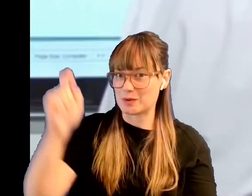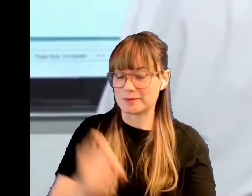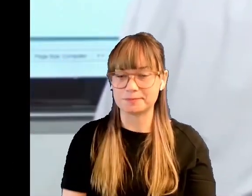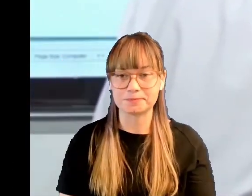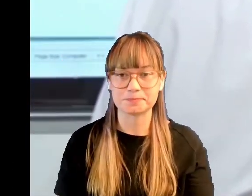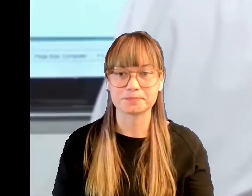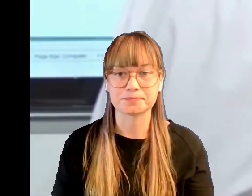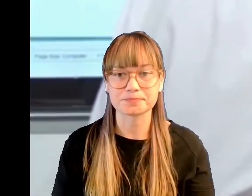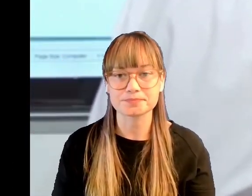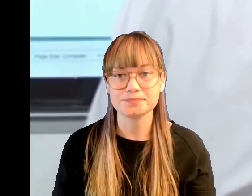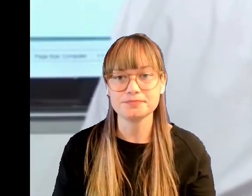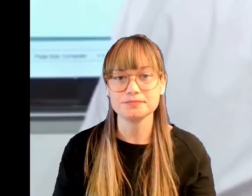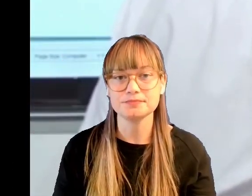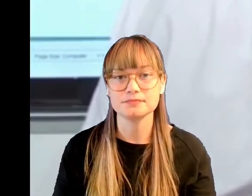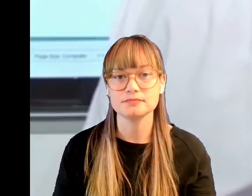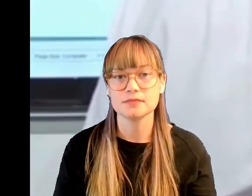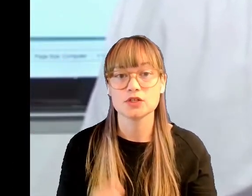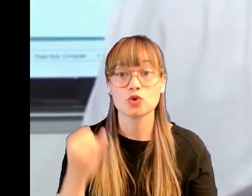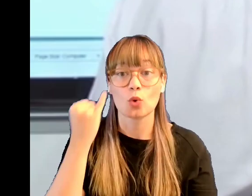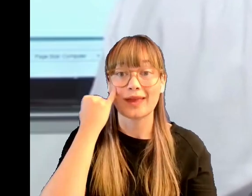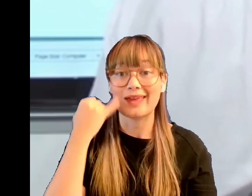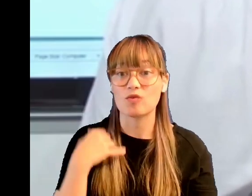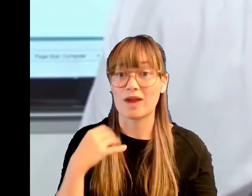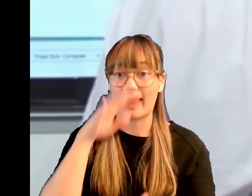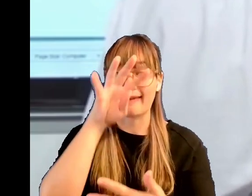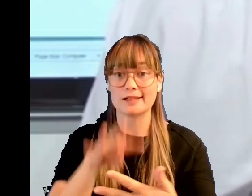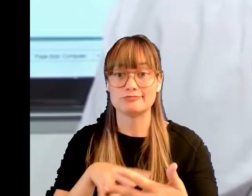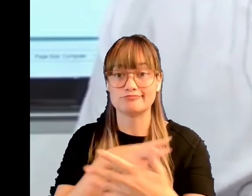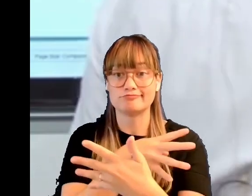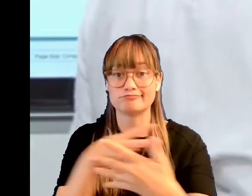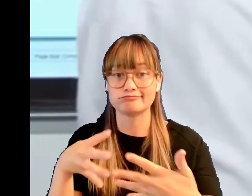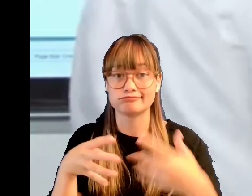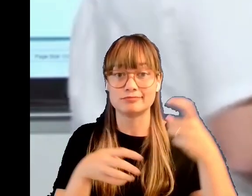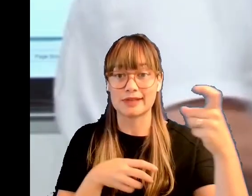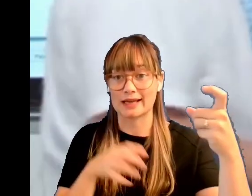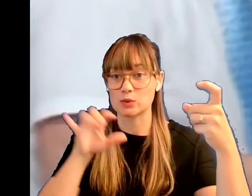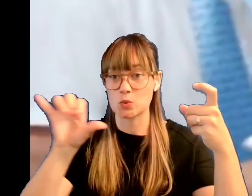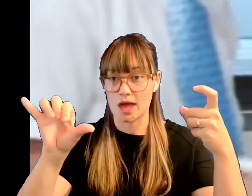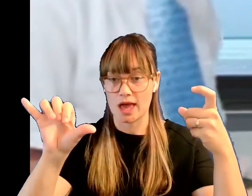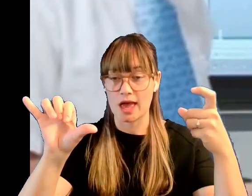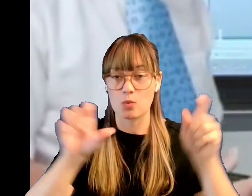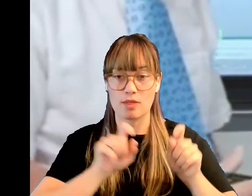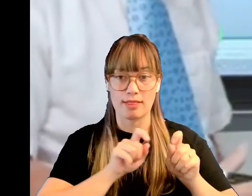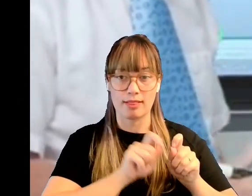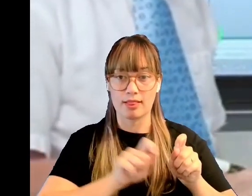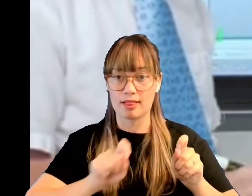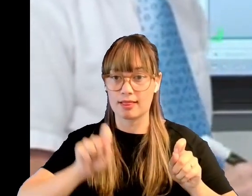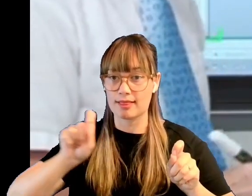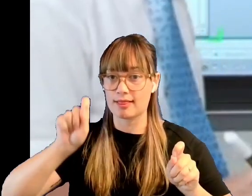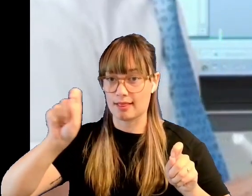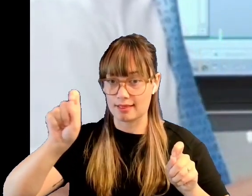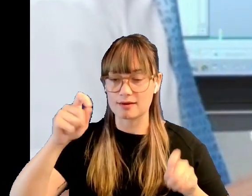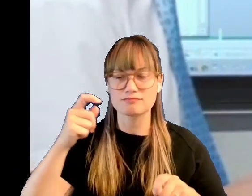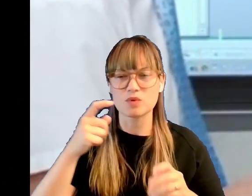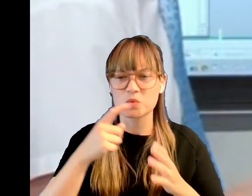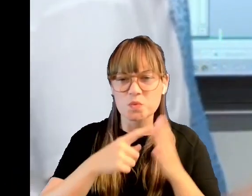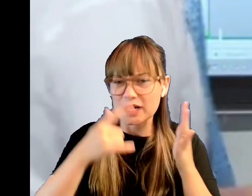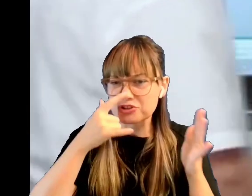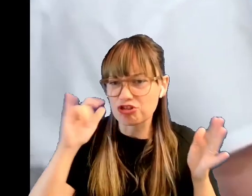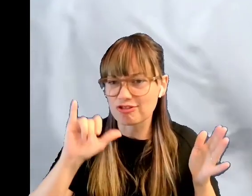let's just make a table of values and then plot some points and see if we can figure out what this looks